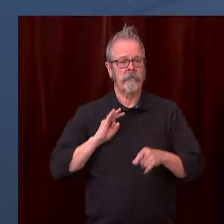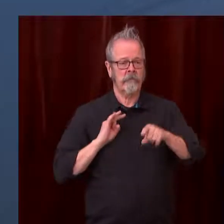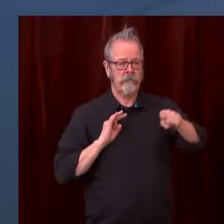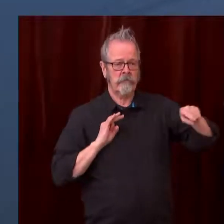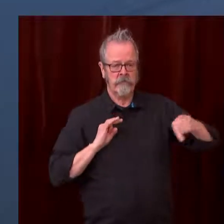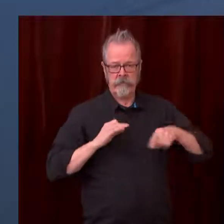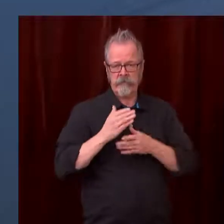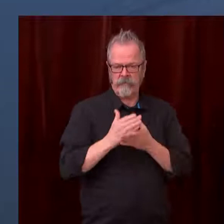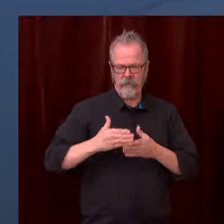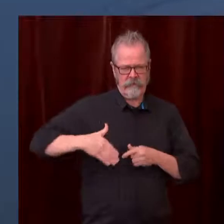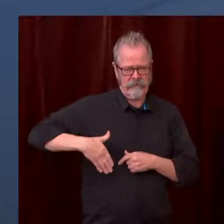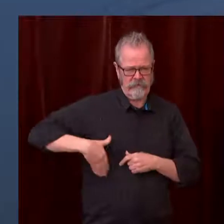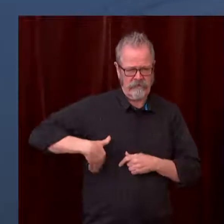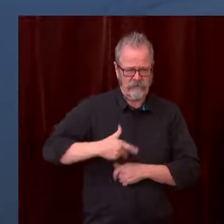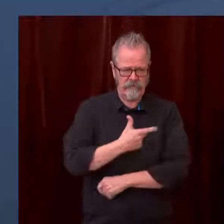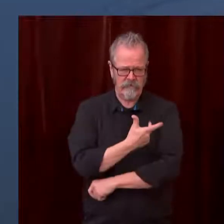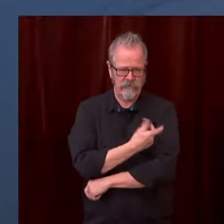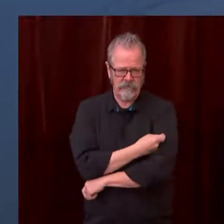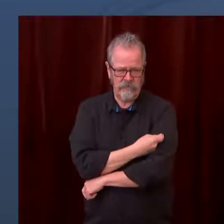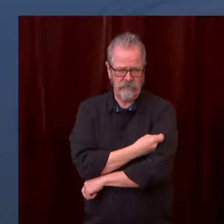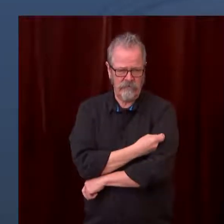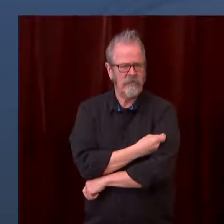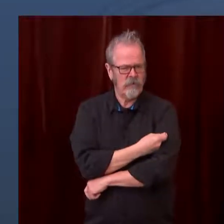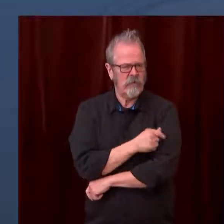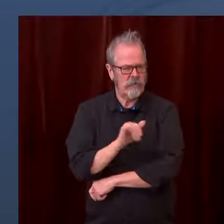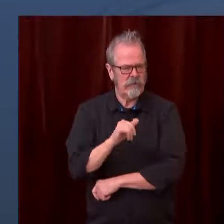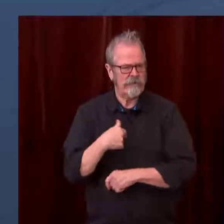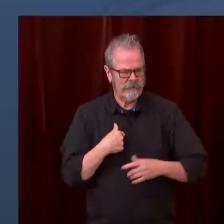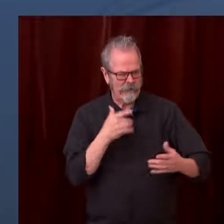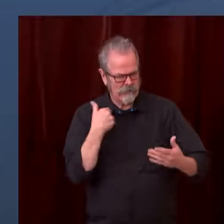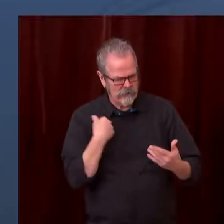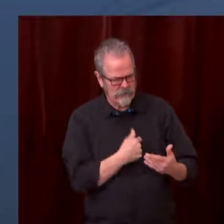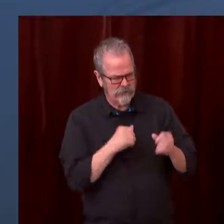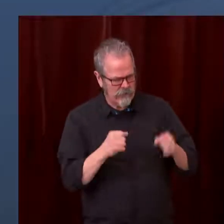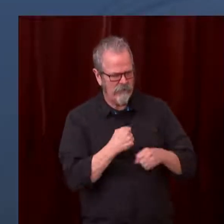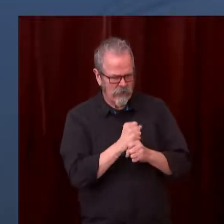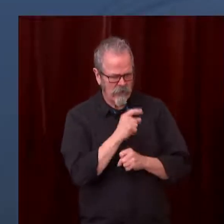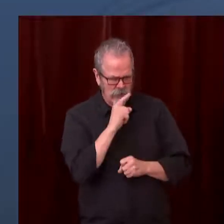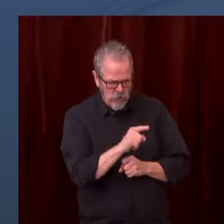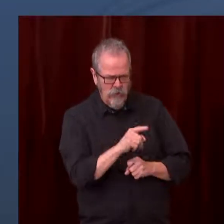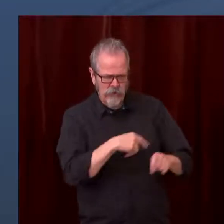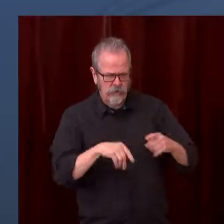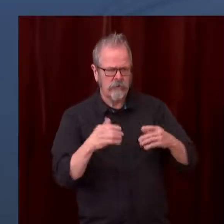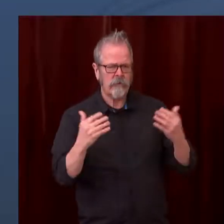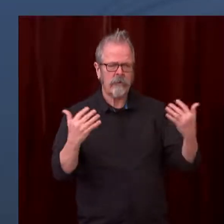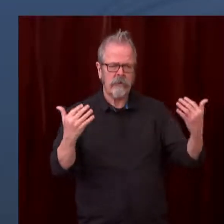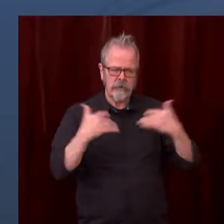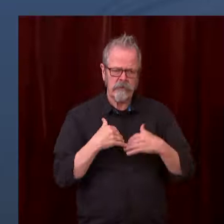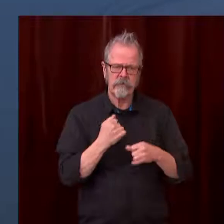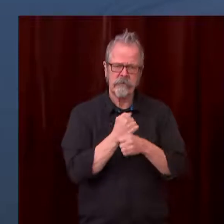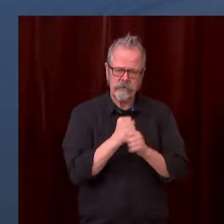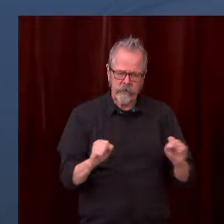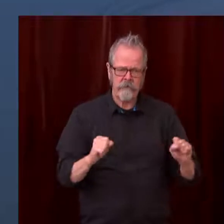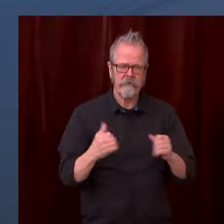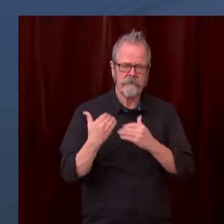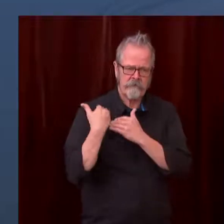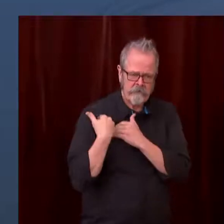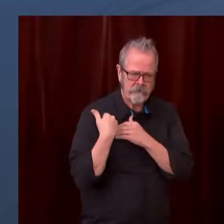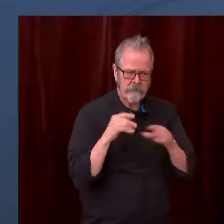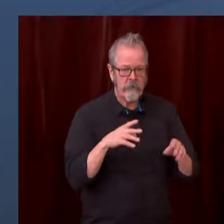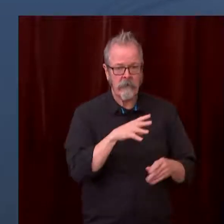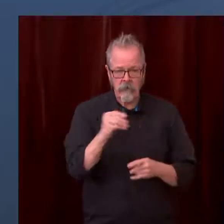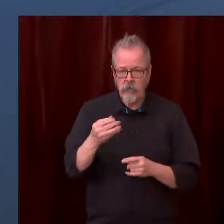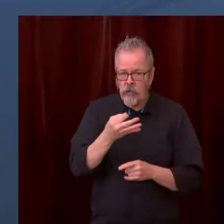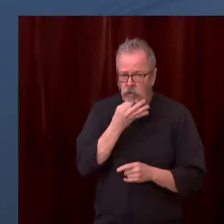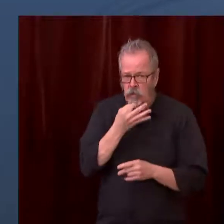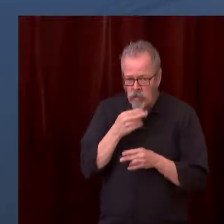we now know that in the upcoming weeks, our educators will have options to become vaccinated. So we